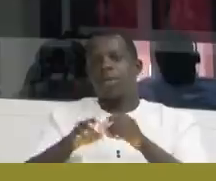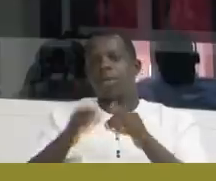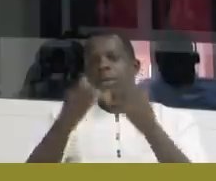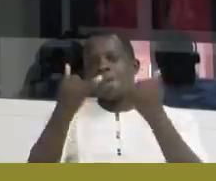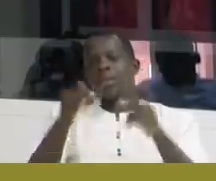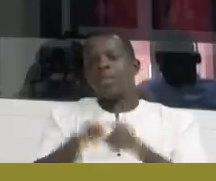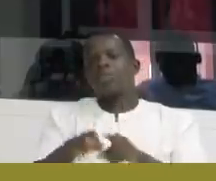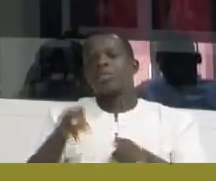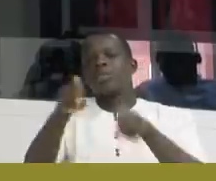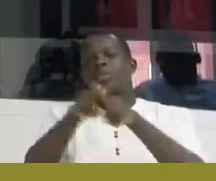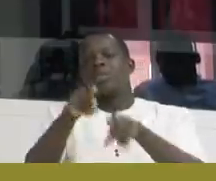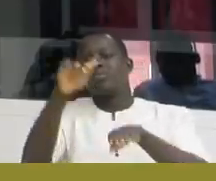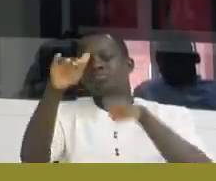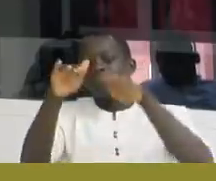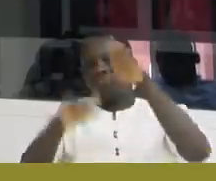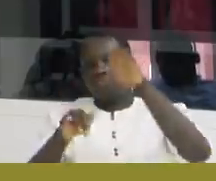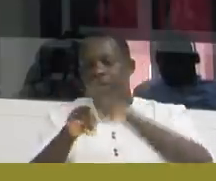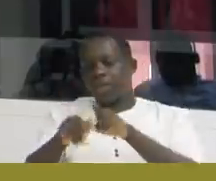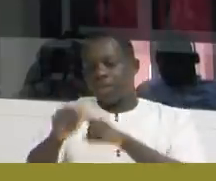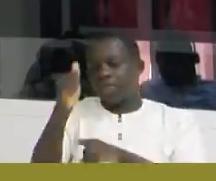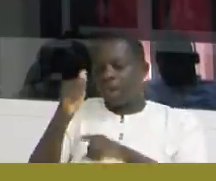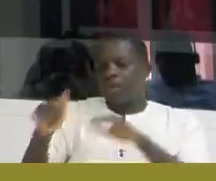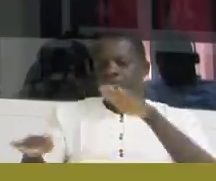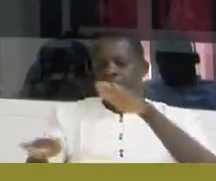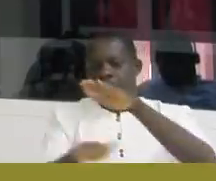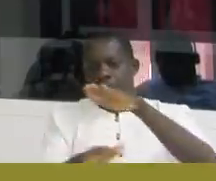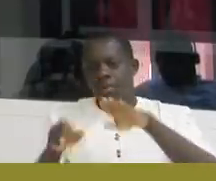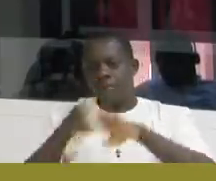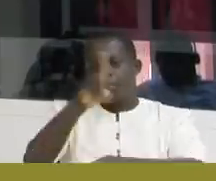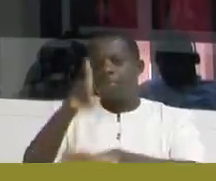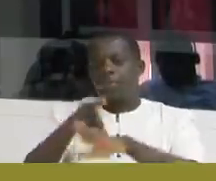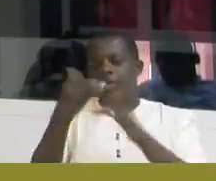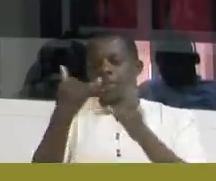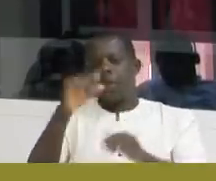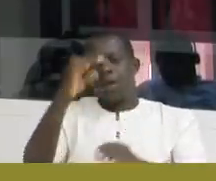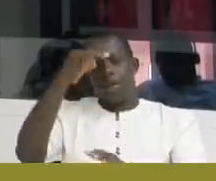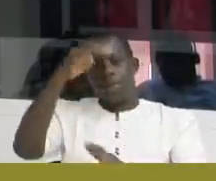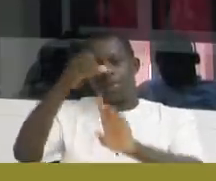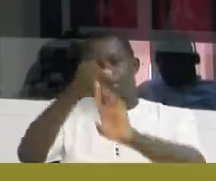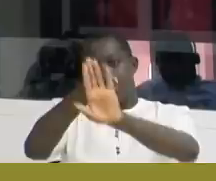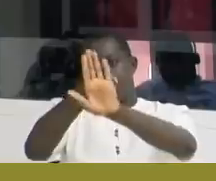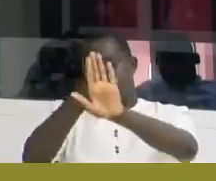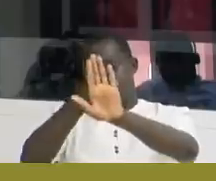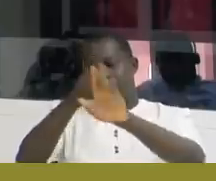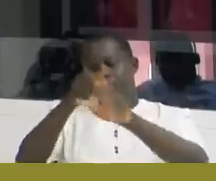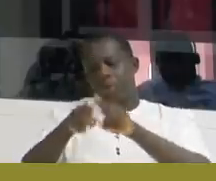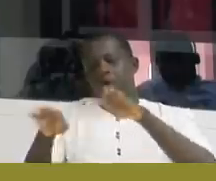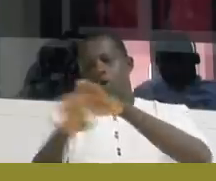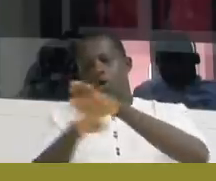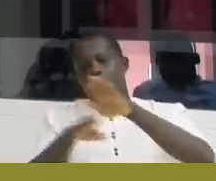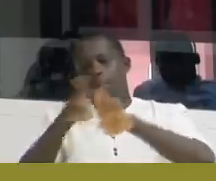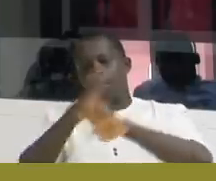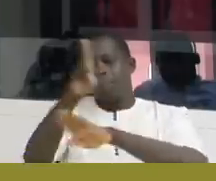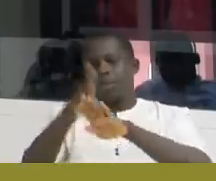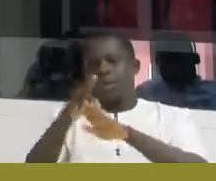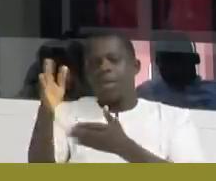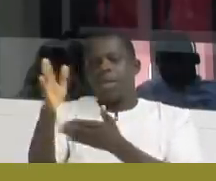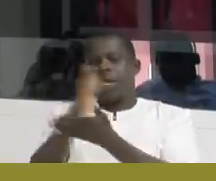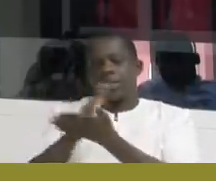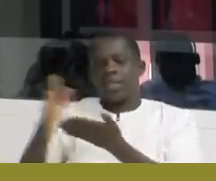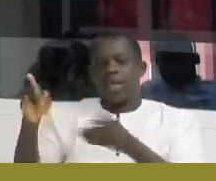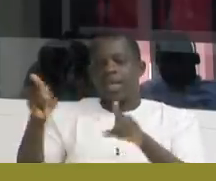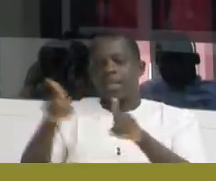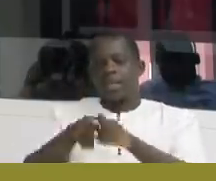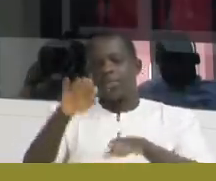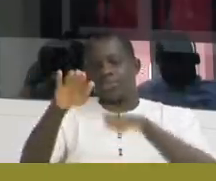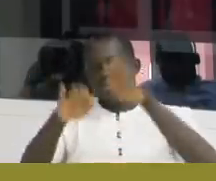same stairwell at the back to go down. And as Minister of Defense, I was underneath, and I also share the same stairwell, but I'm on